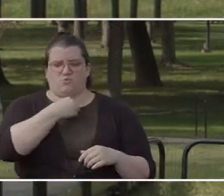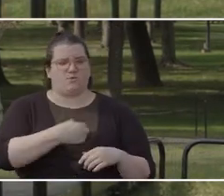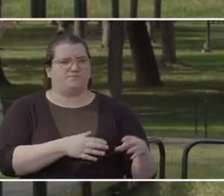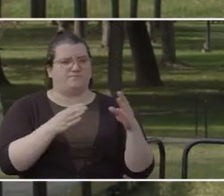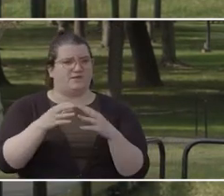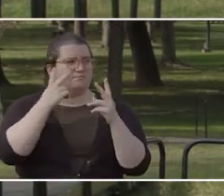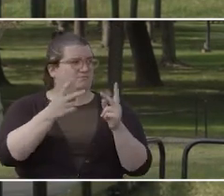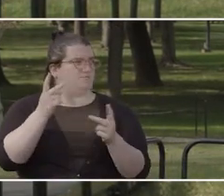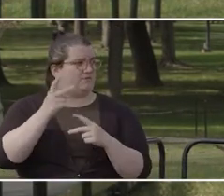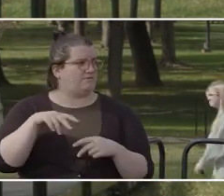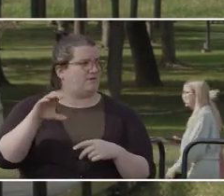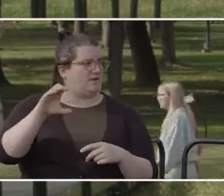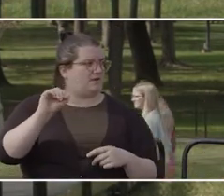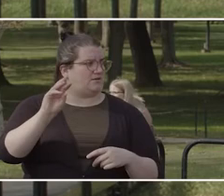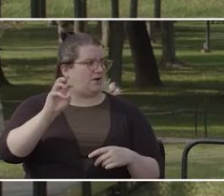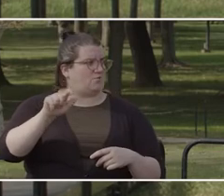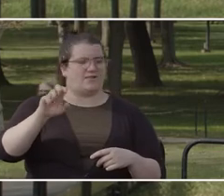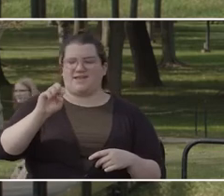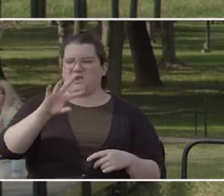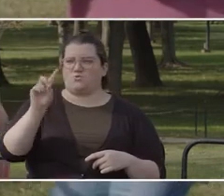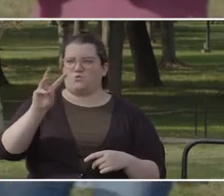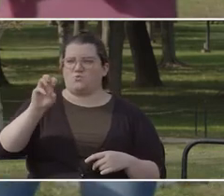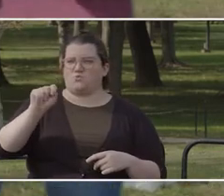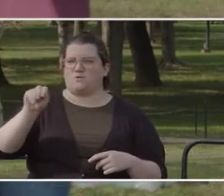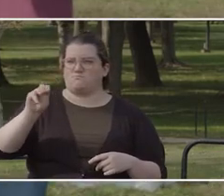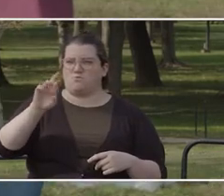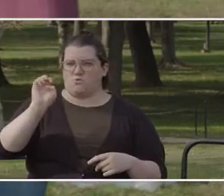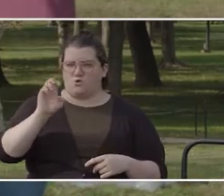Caval Edward Wetmore, U.S. Marine Corps.